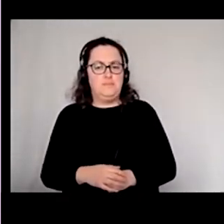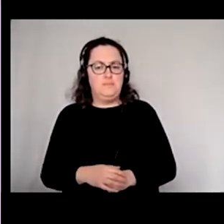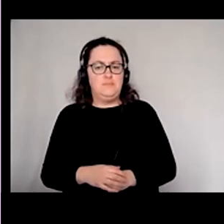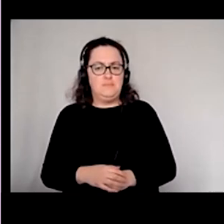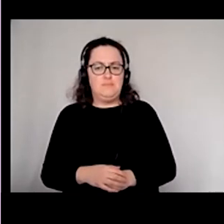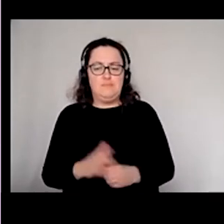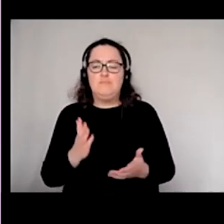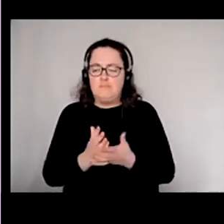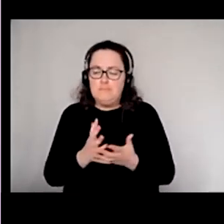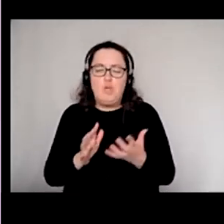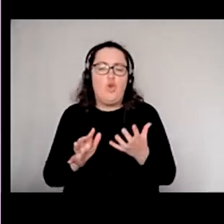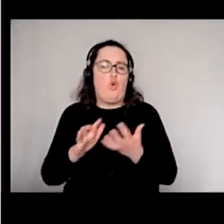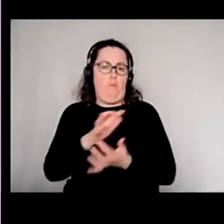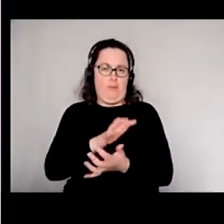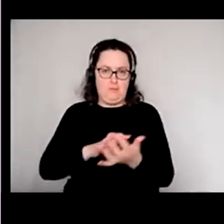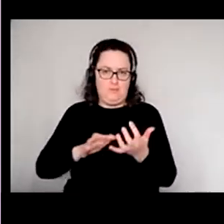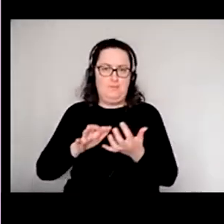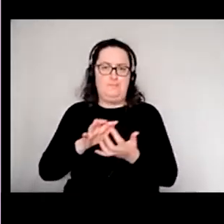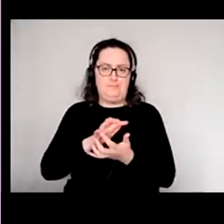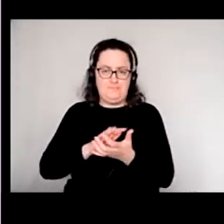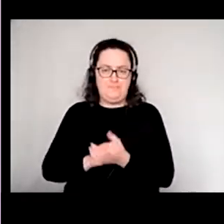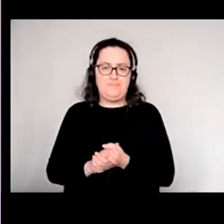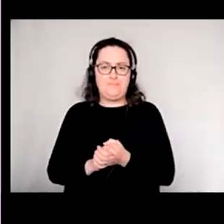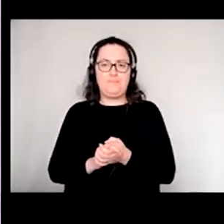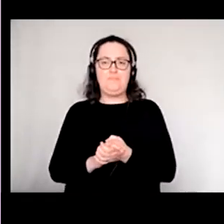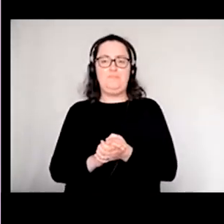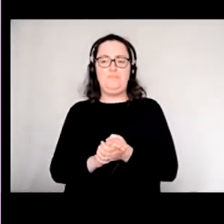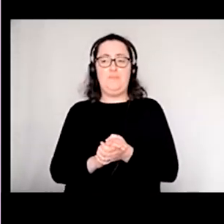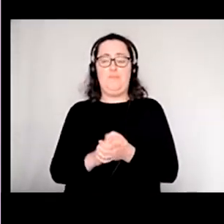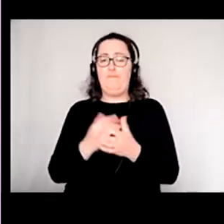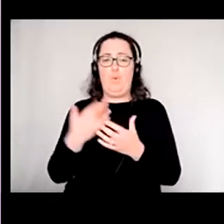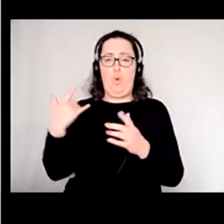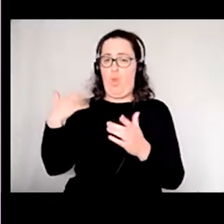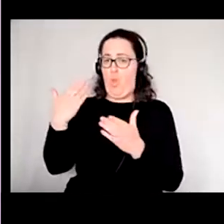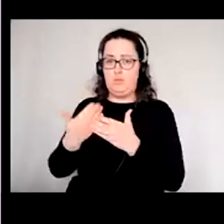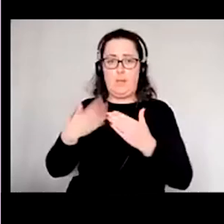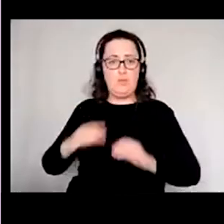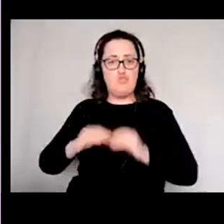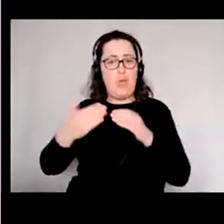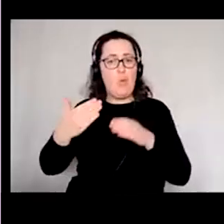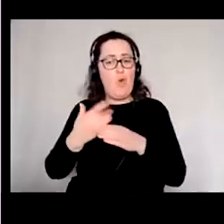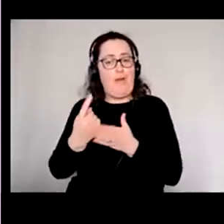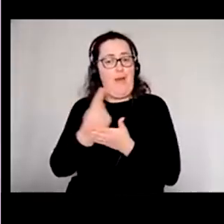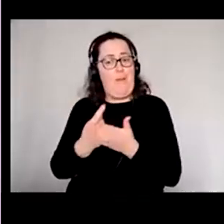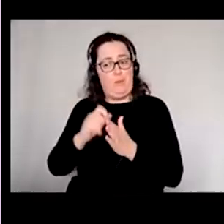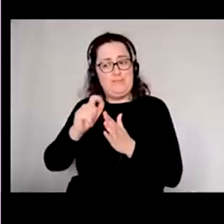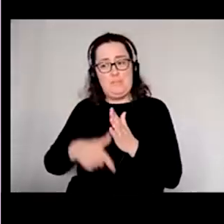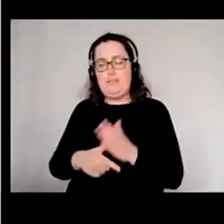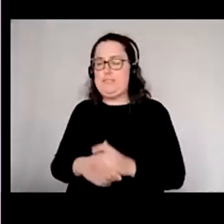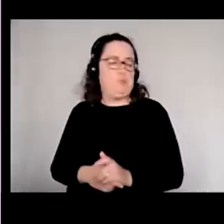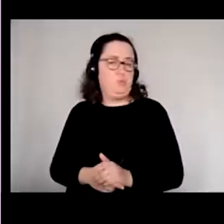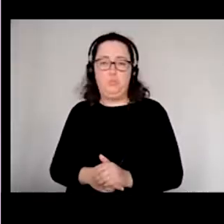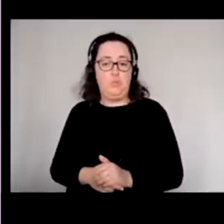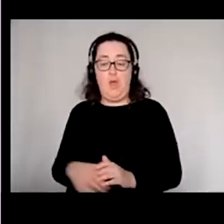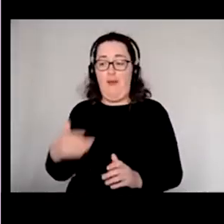it's really complex. So for a long time, I haven't made work about my disability. I mean, I've only discovered that I have